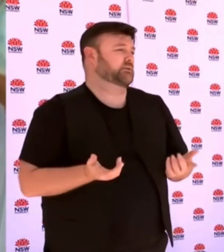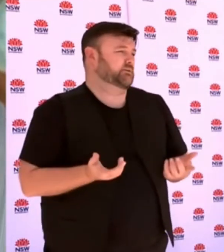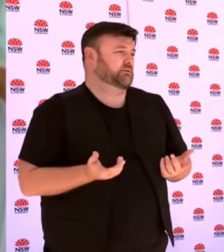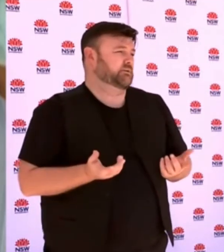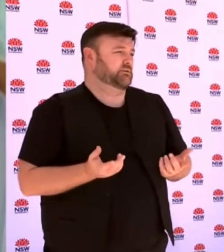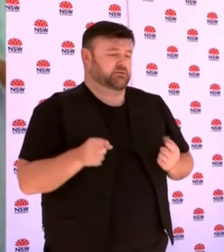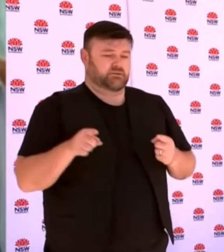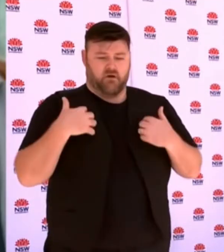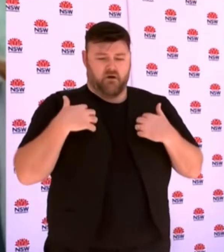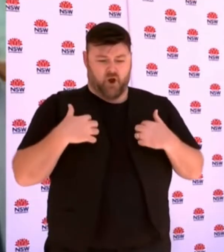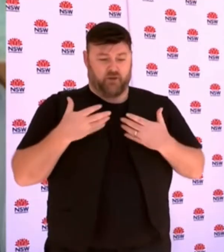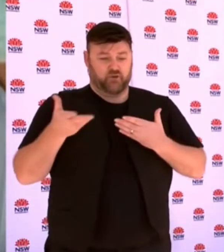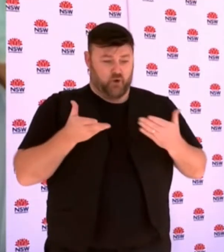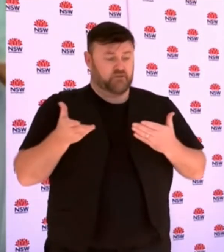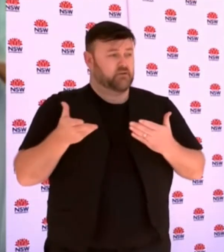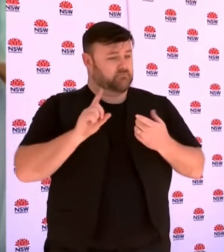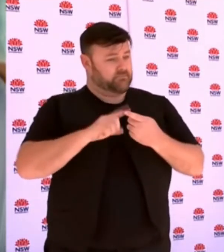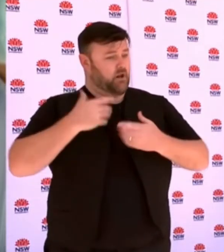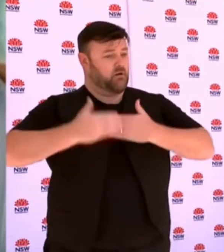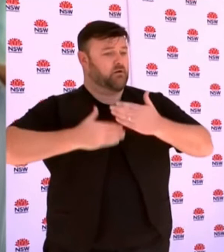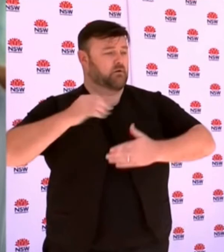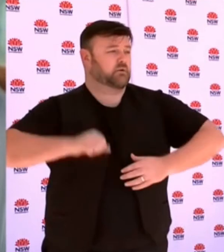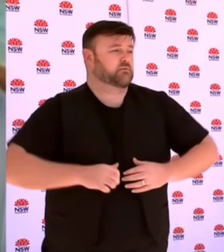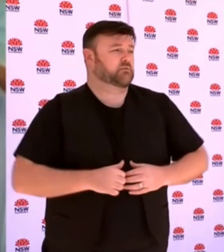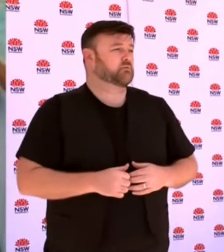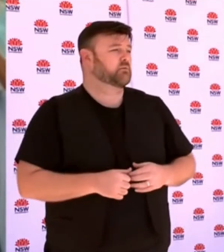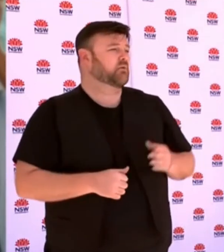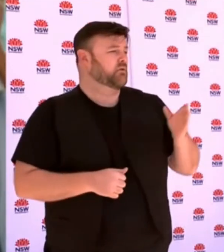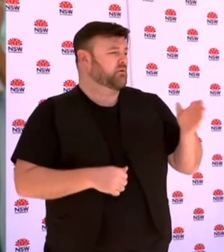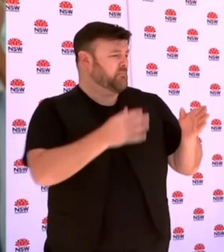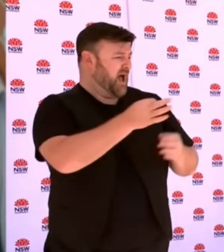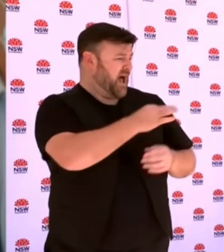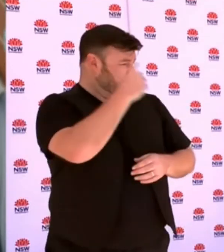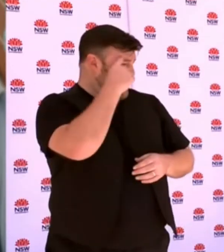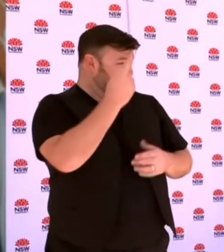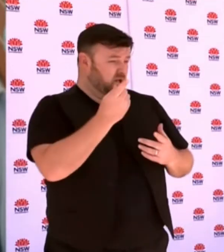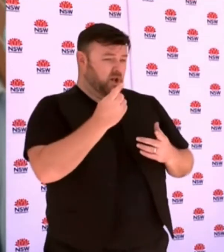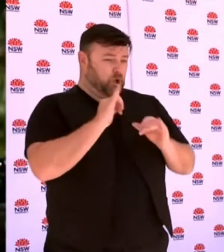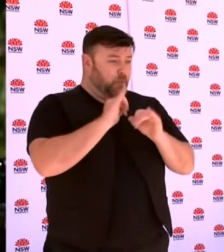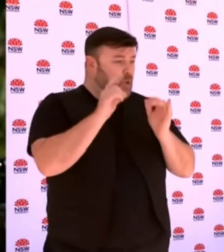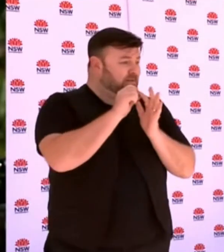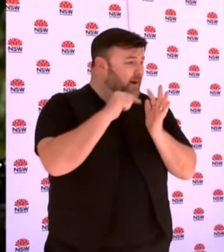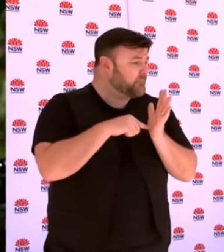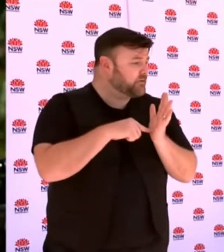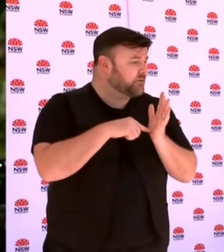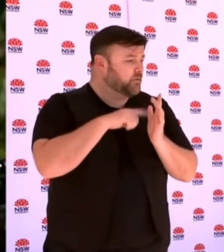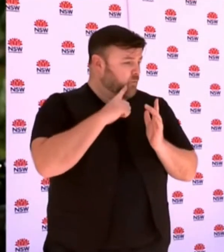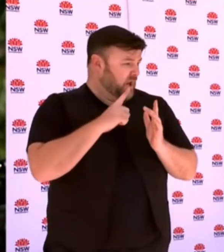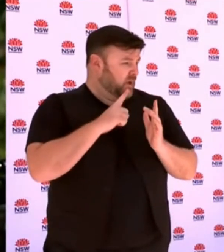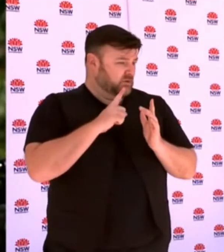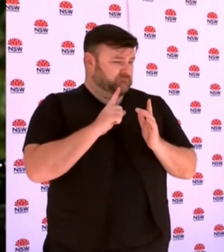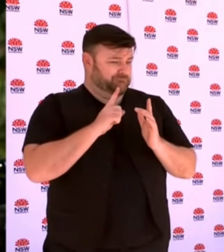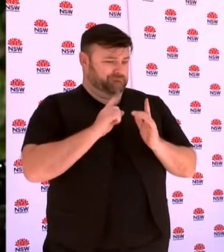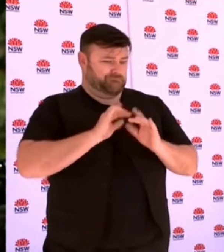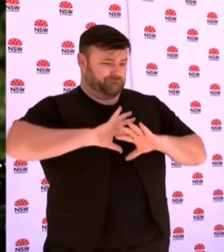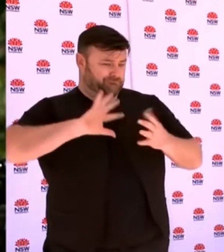general practitioner. Health services are operational. You can't foreshadow any problems with the ED or other parts of the hospital as a result